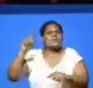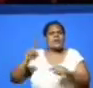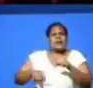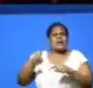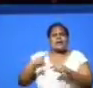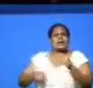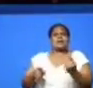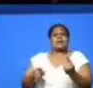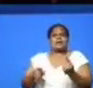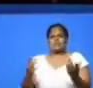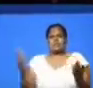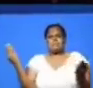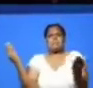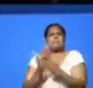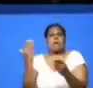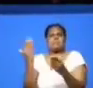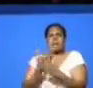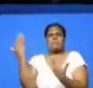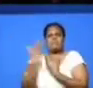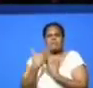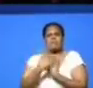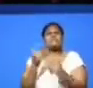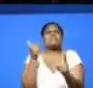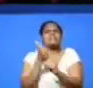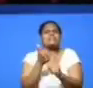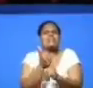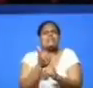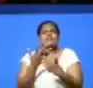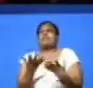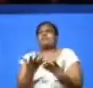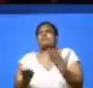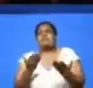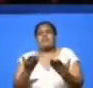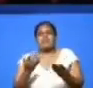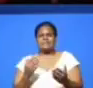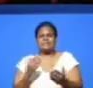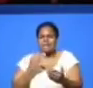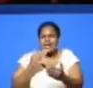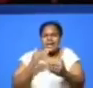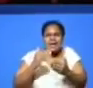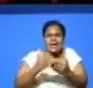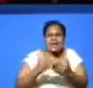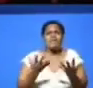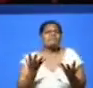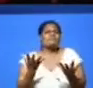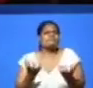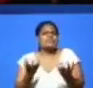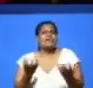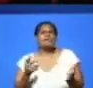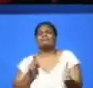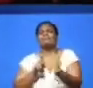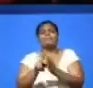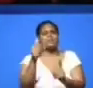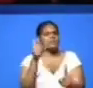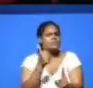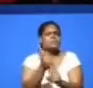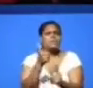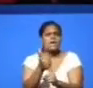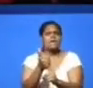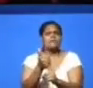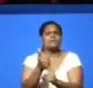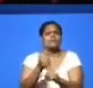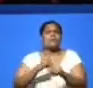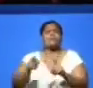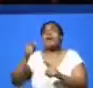be bothered with yourself. You may be on the verge right now of wanting to commit suicide.